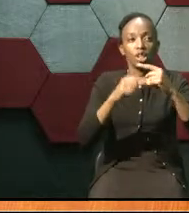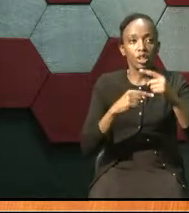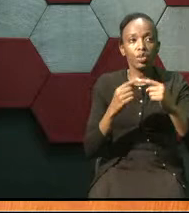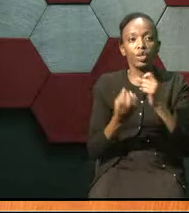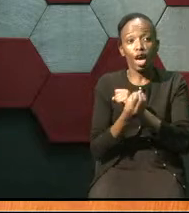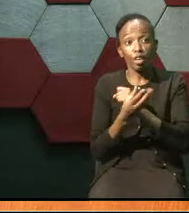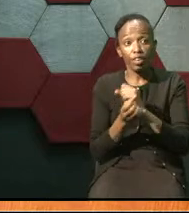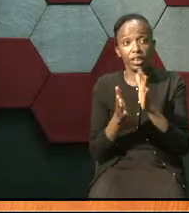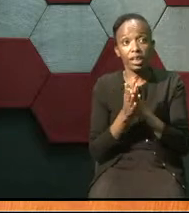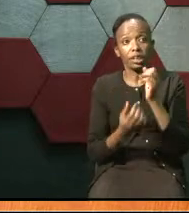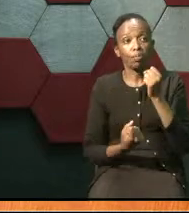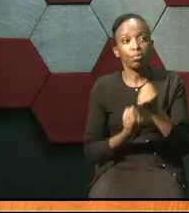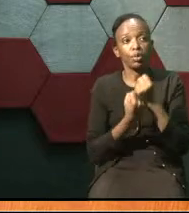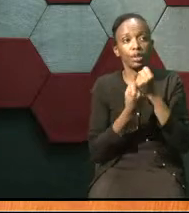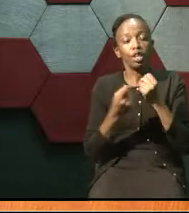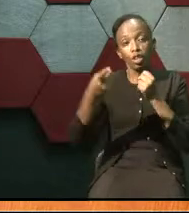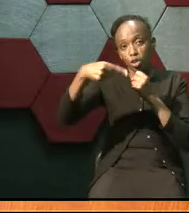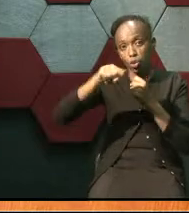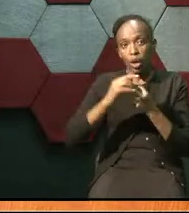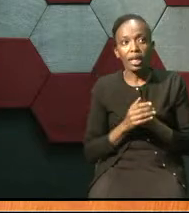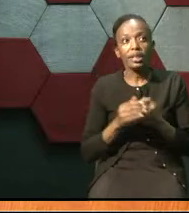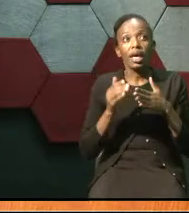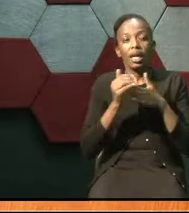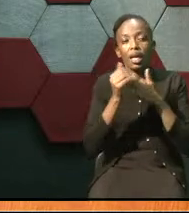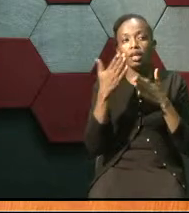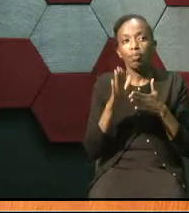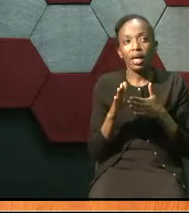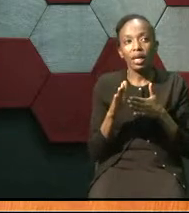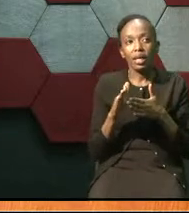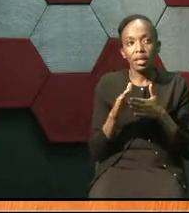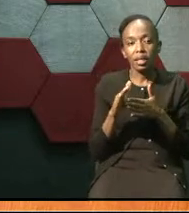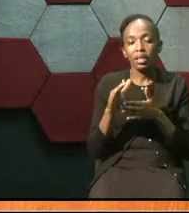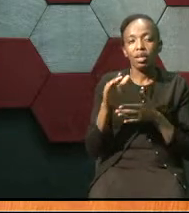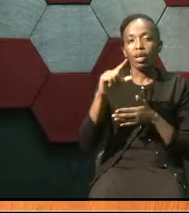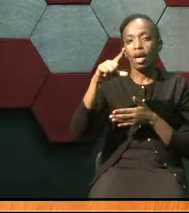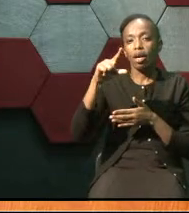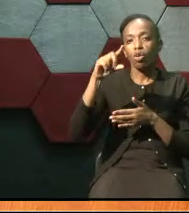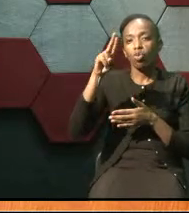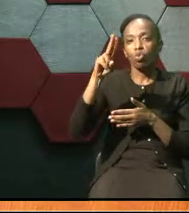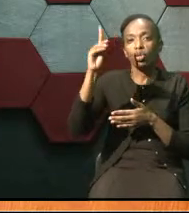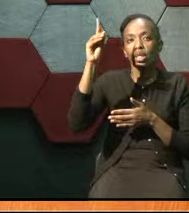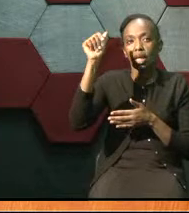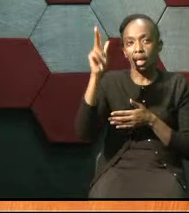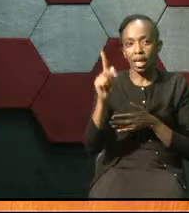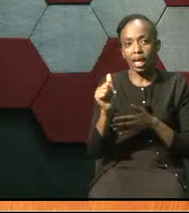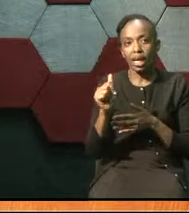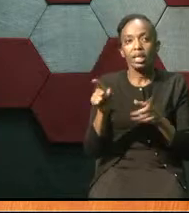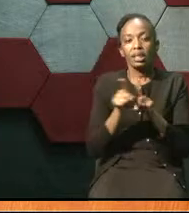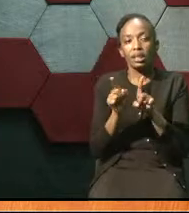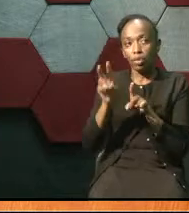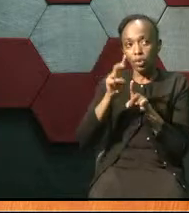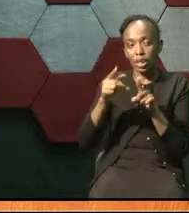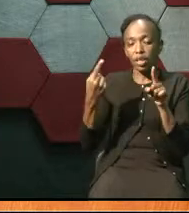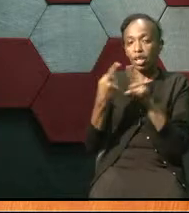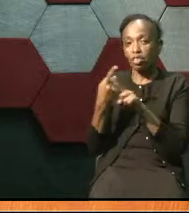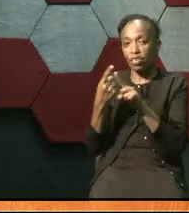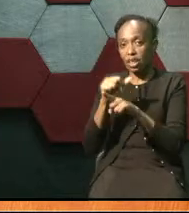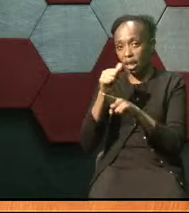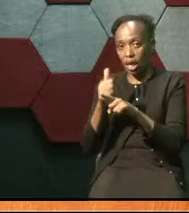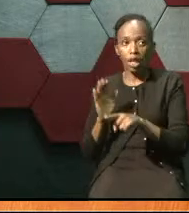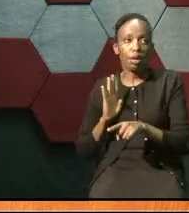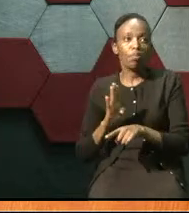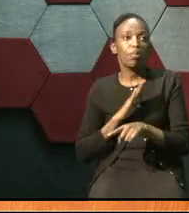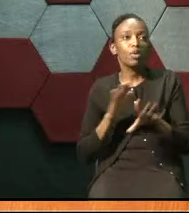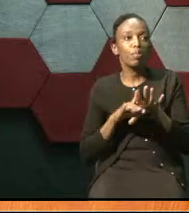advice and support to us, led by Mr. Sachin Gudka, our chair, and you've seen the various other board